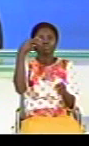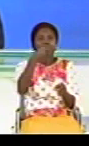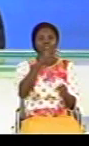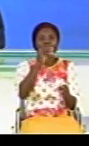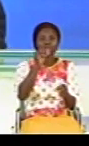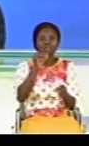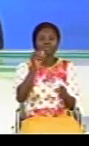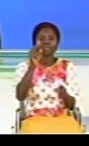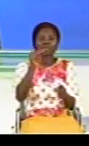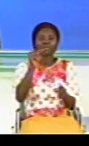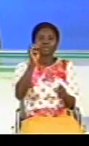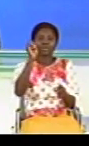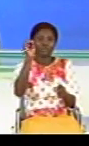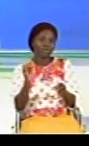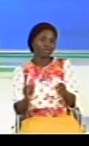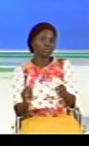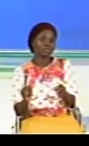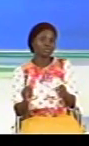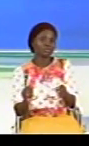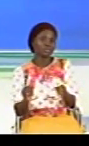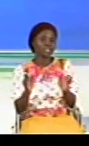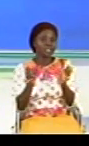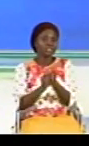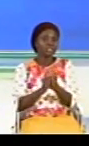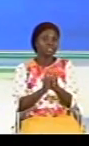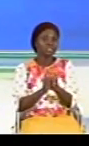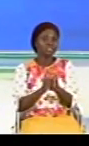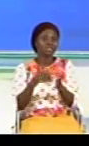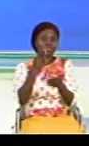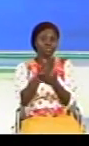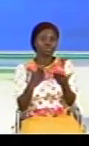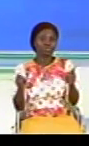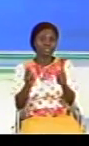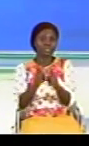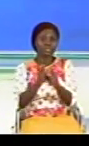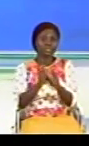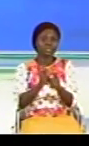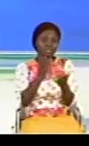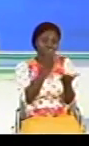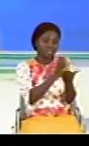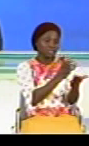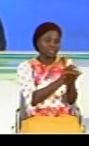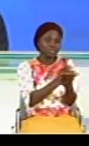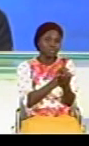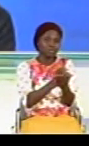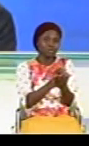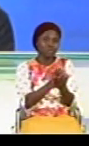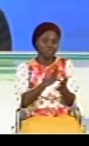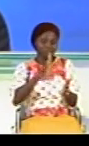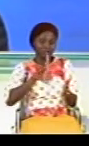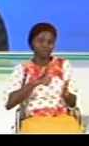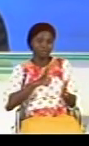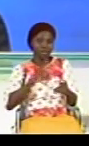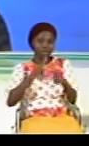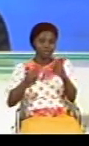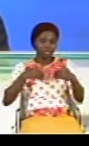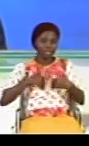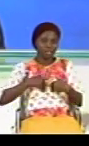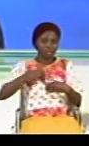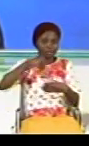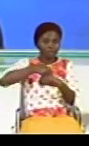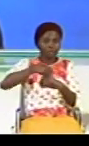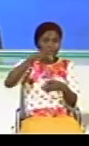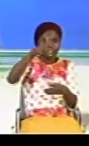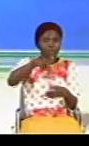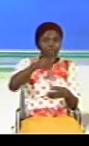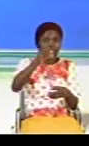and they want to advertise it, and they want to show it in some glamouring colors so as to tempt